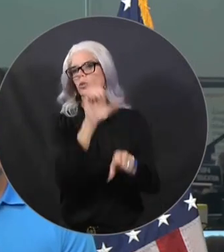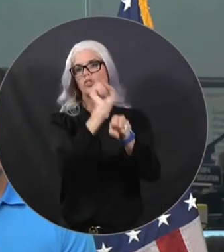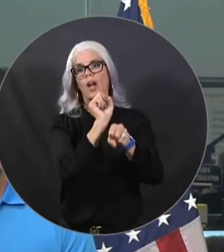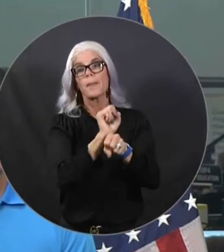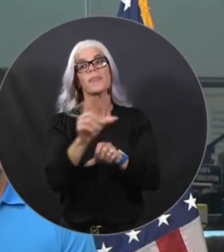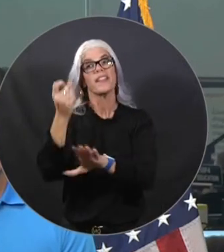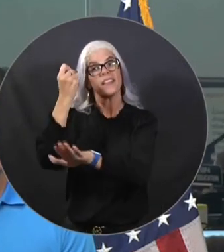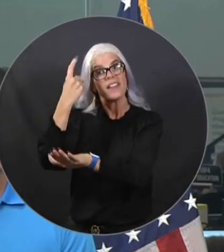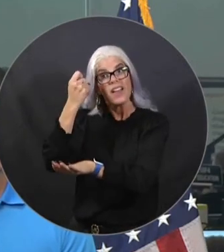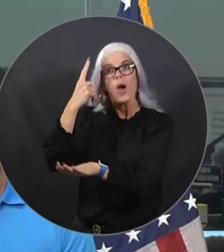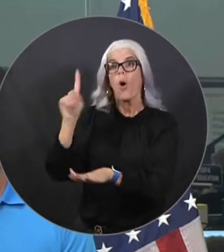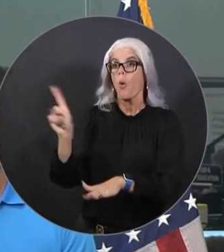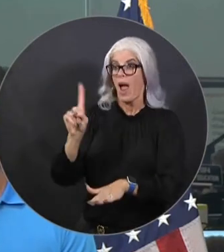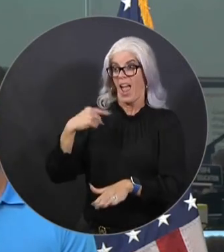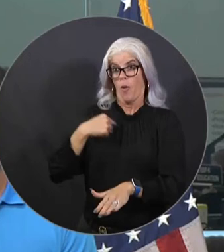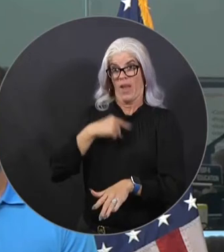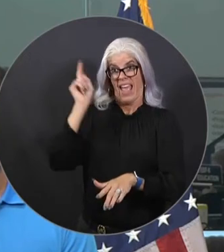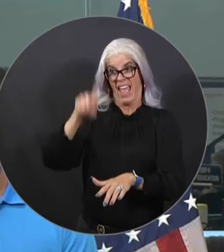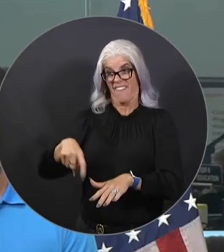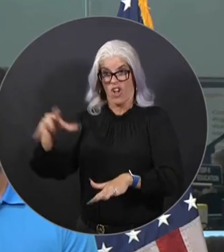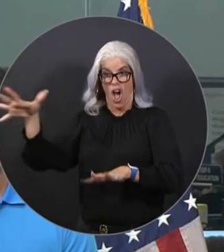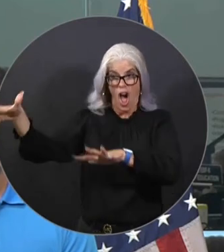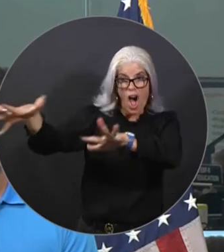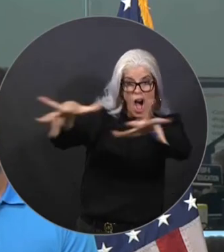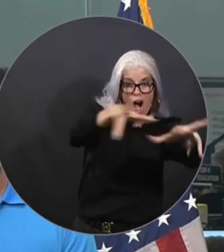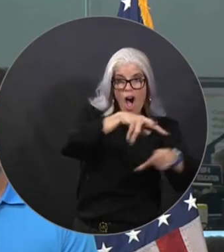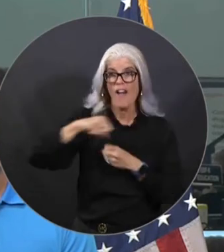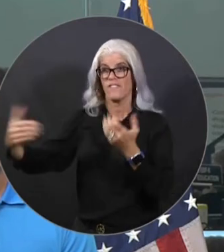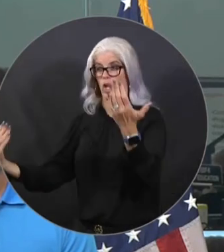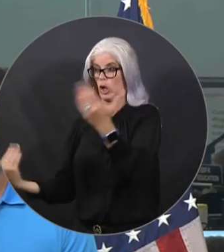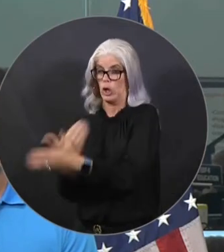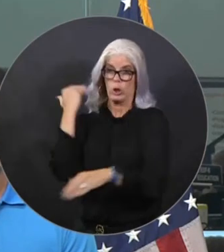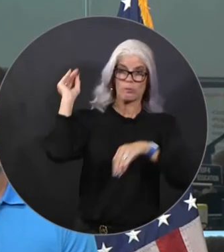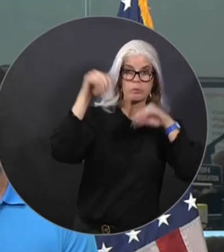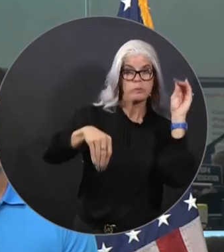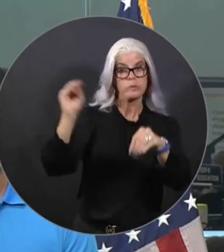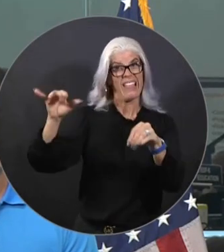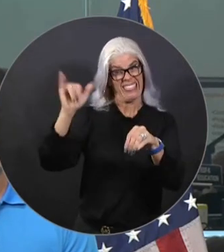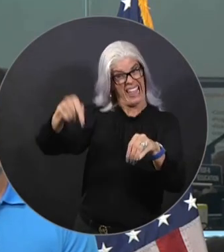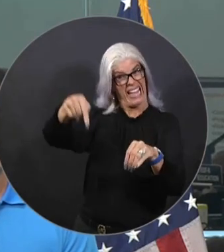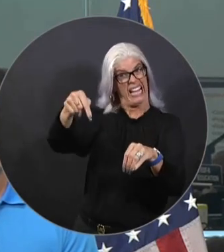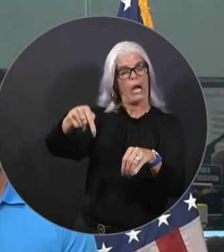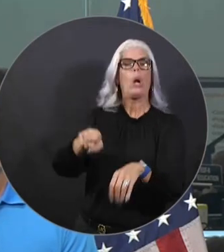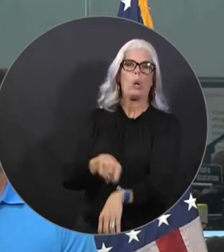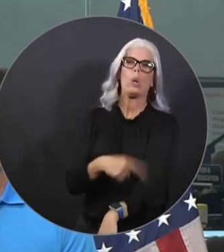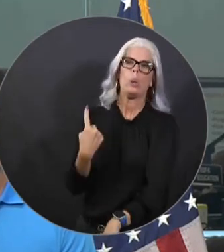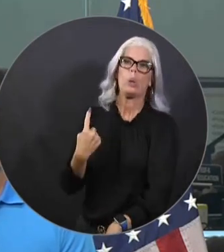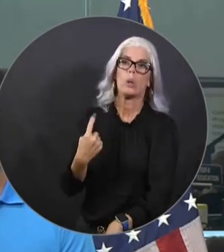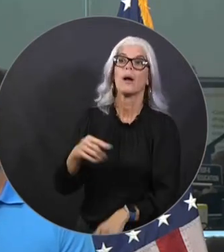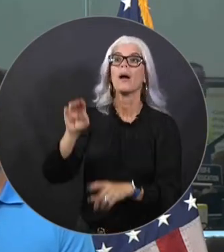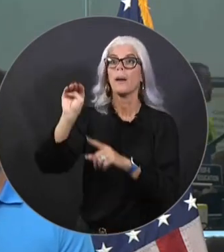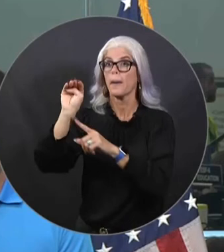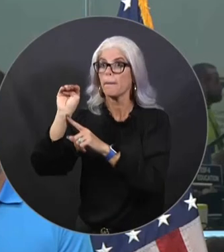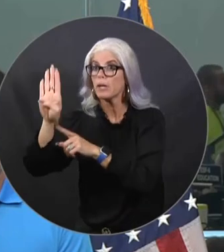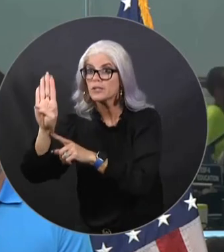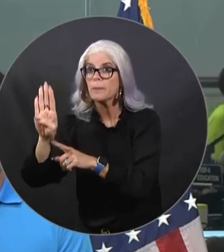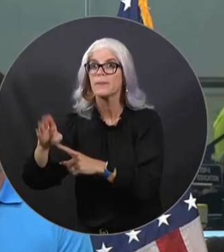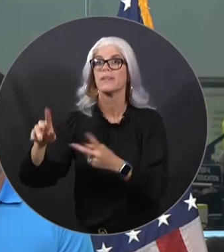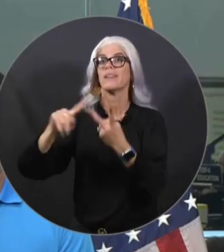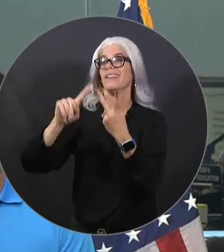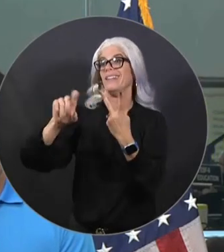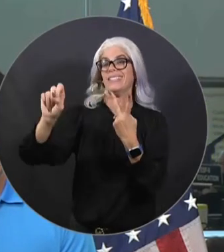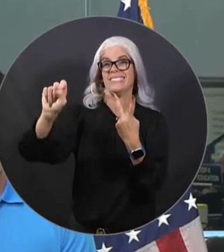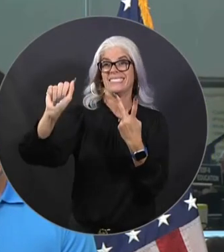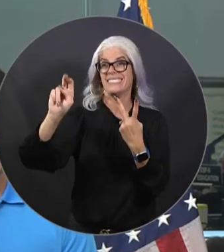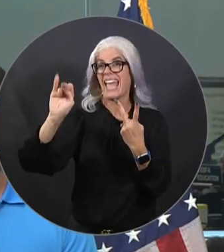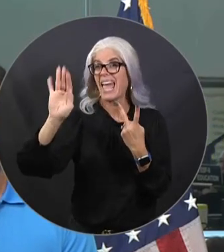infrastructure, that's going to take longer, as the governor mentioned. Fort Myers Beach, Sanibel, Pine Island,